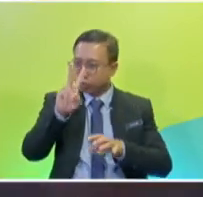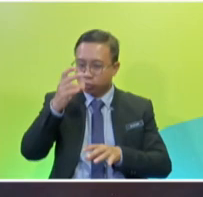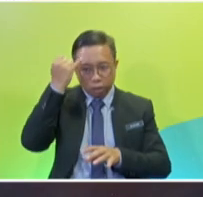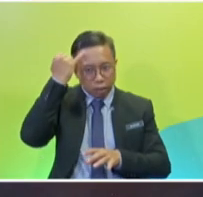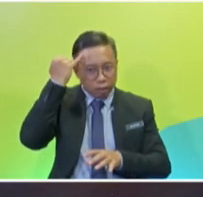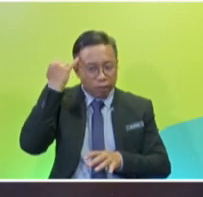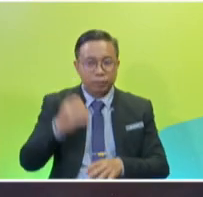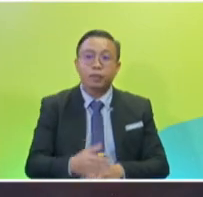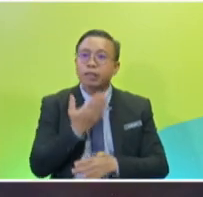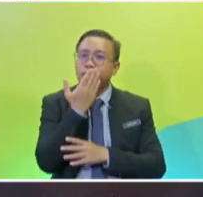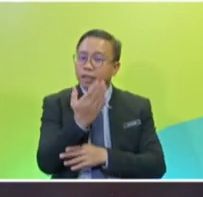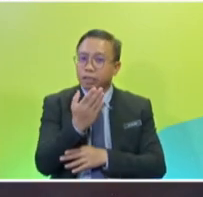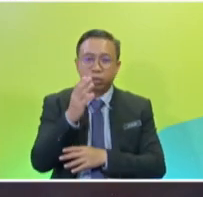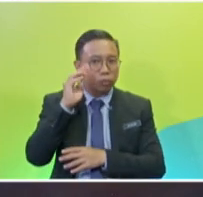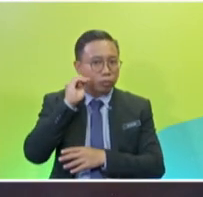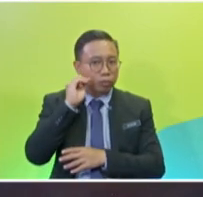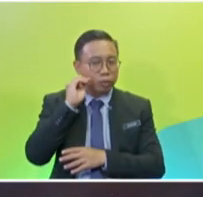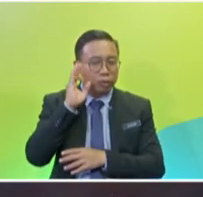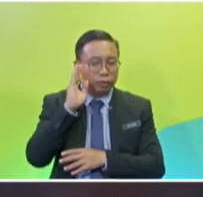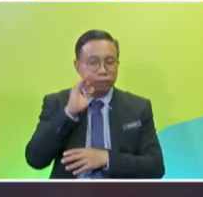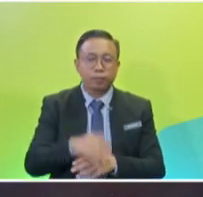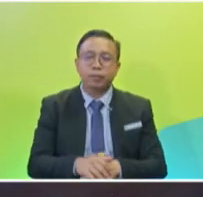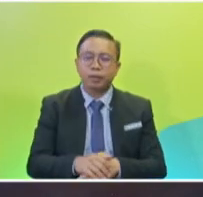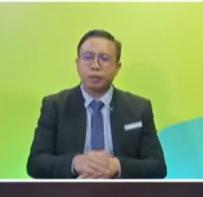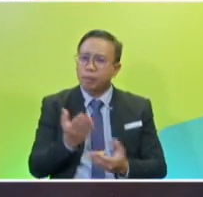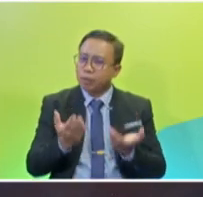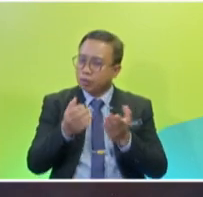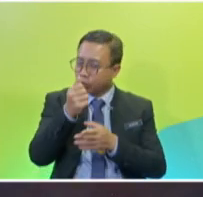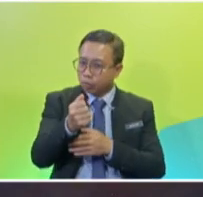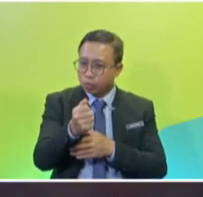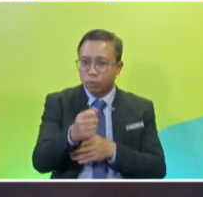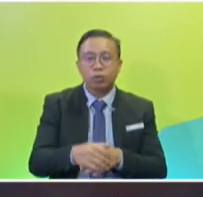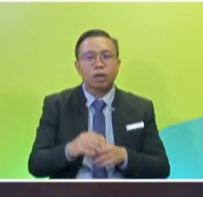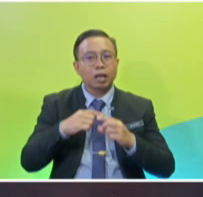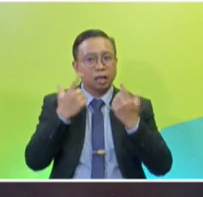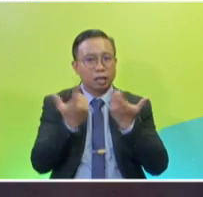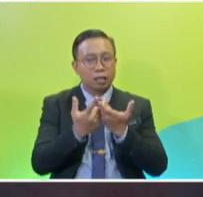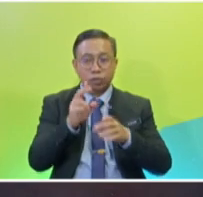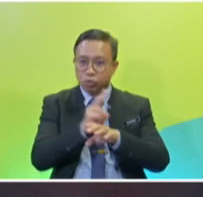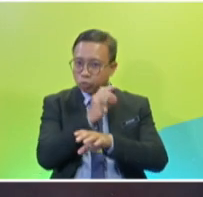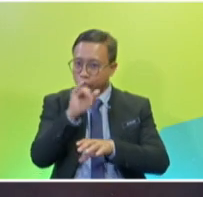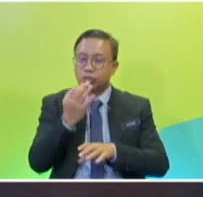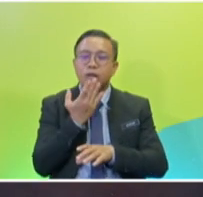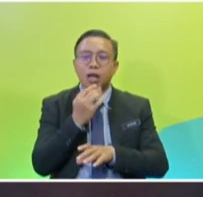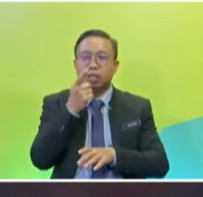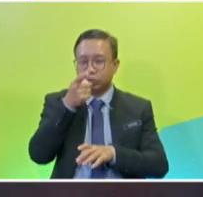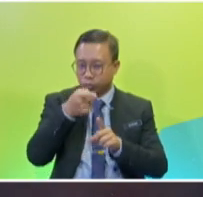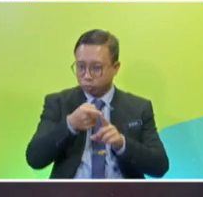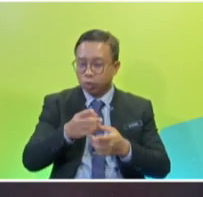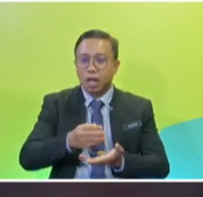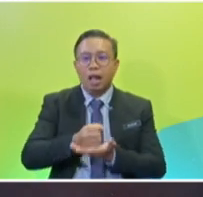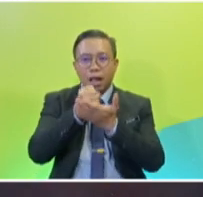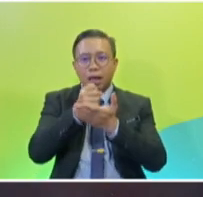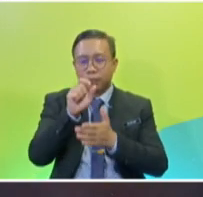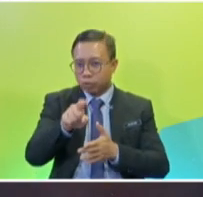And thank you for that, Madam Faraliza. Yes. And many of you might know that Madam Faraliza's class uses colours to help you write English better. And